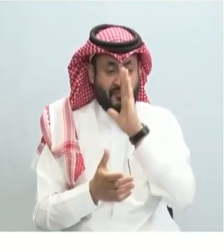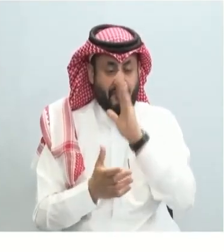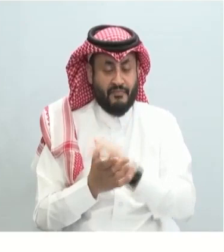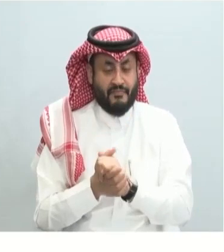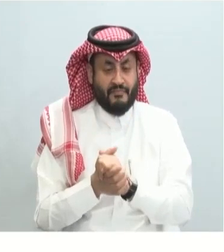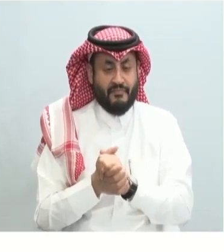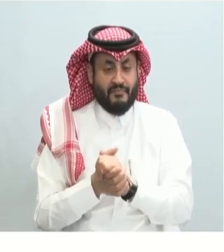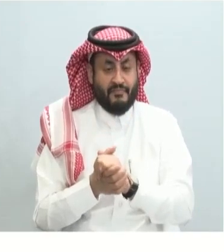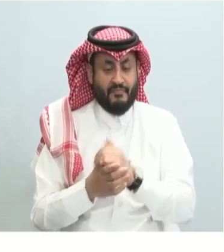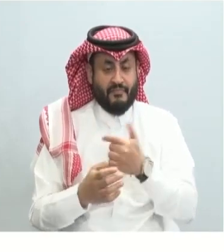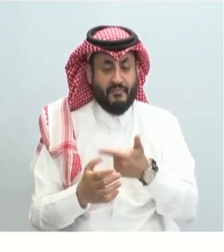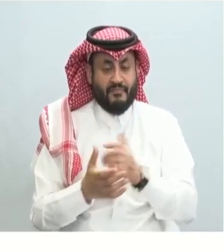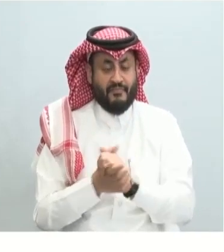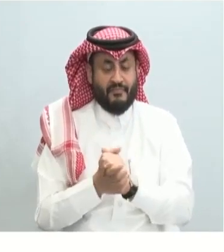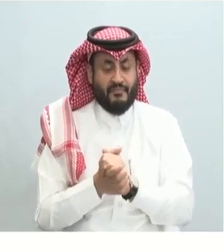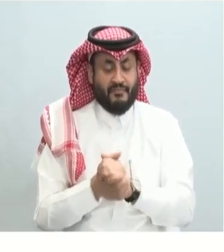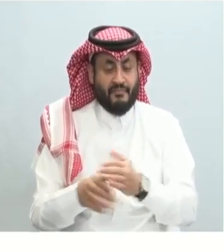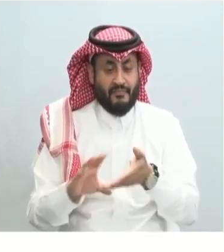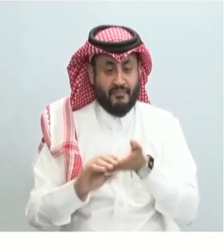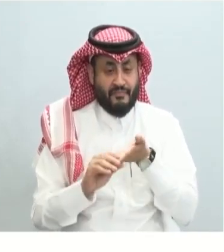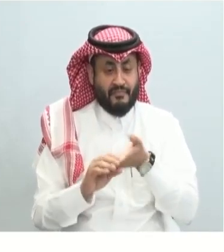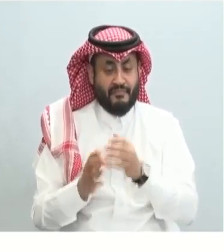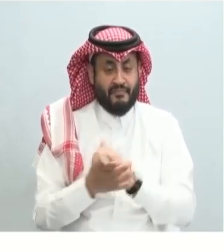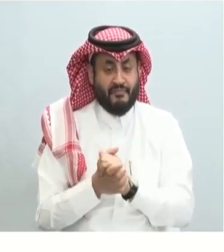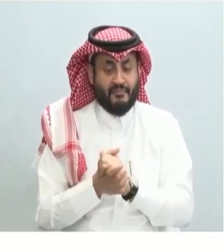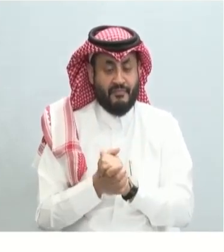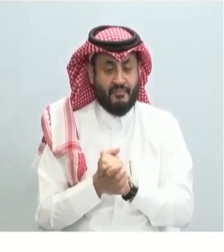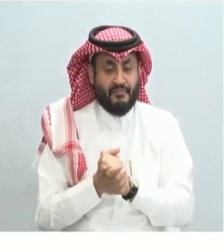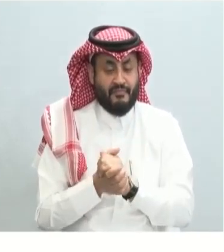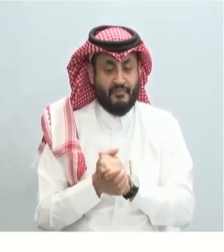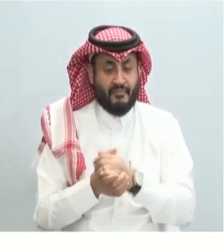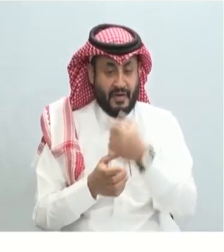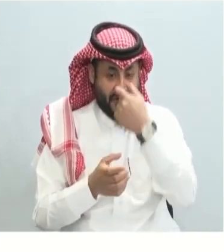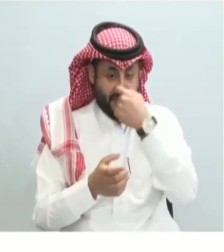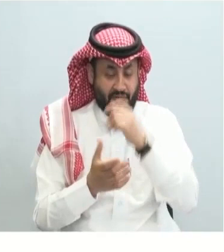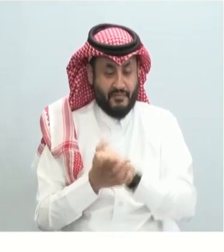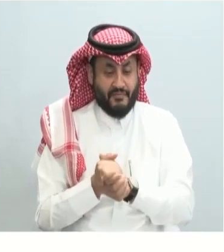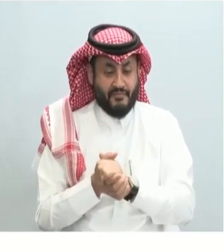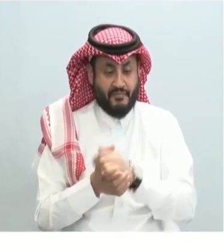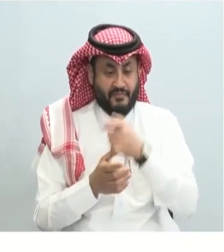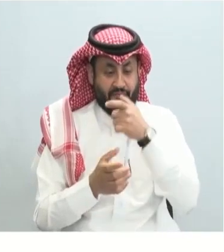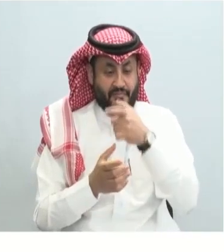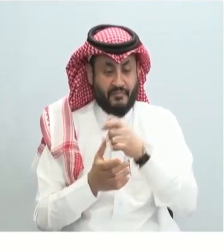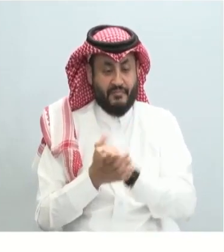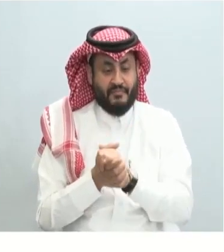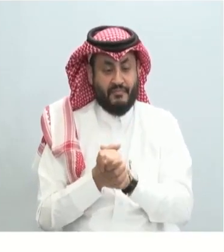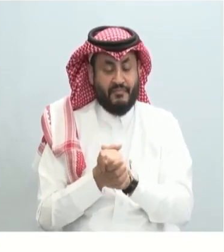Monday, Tuesday, Wednesday, Thursday,